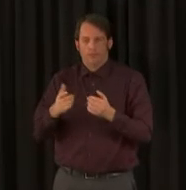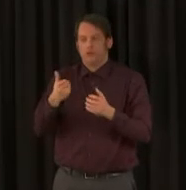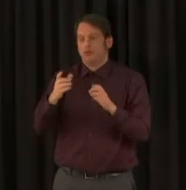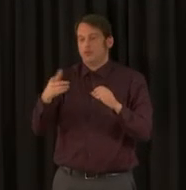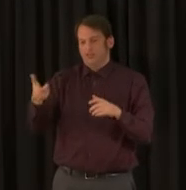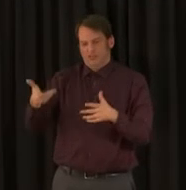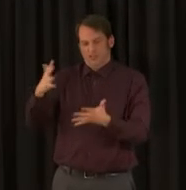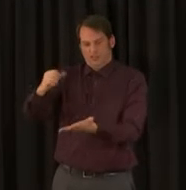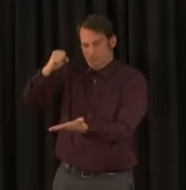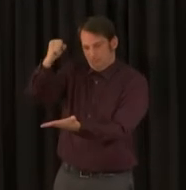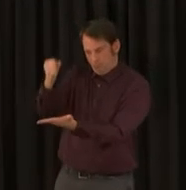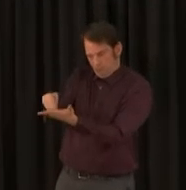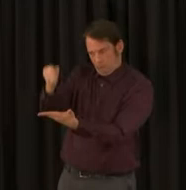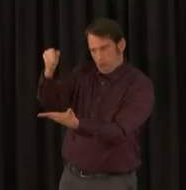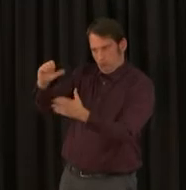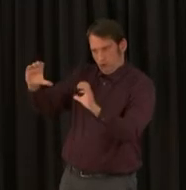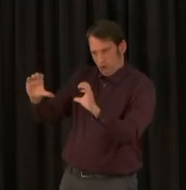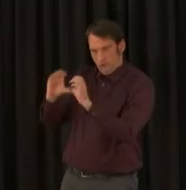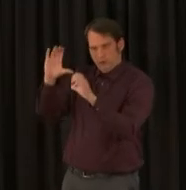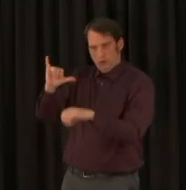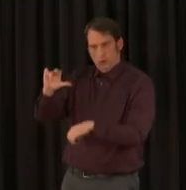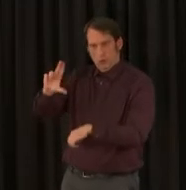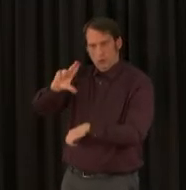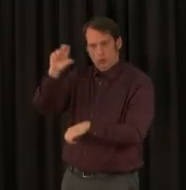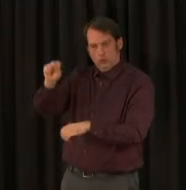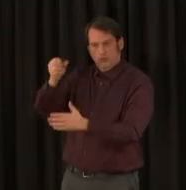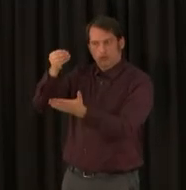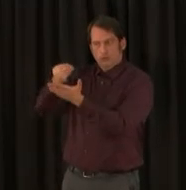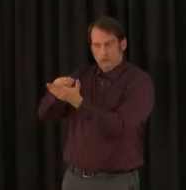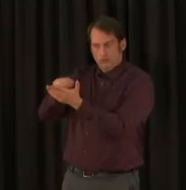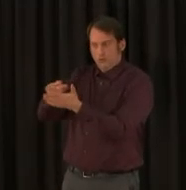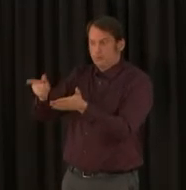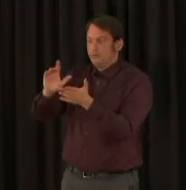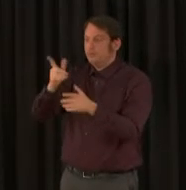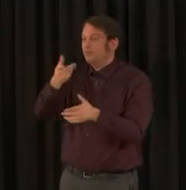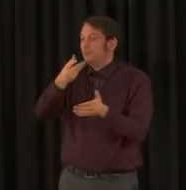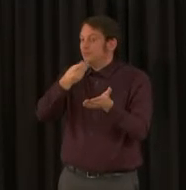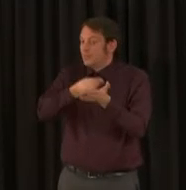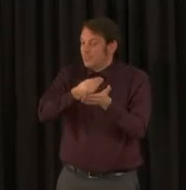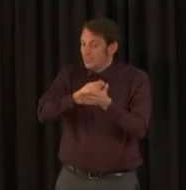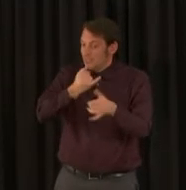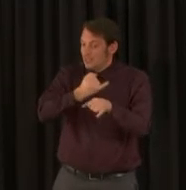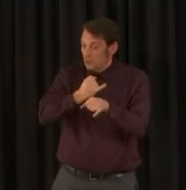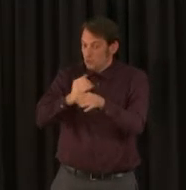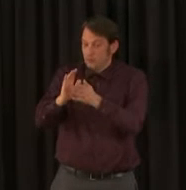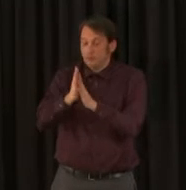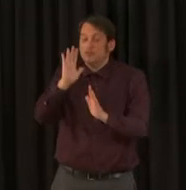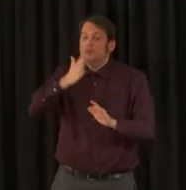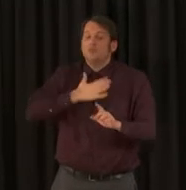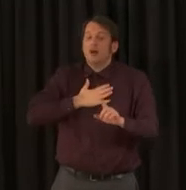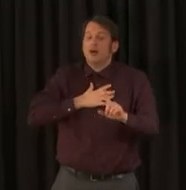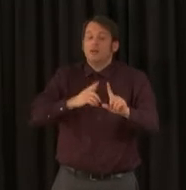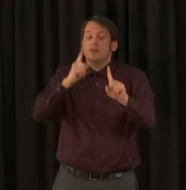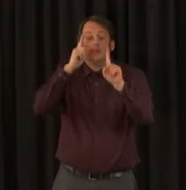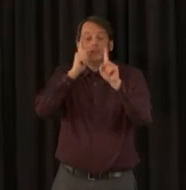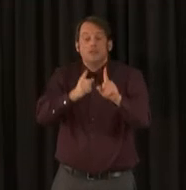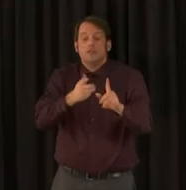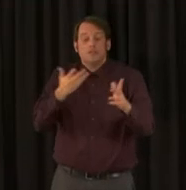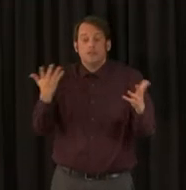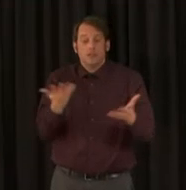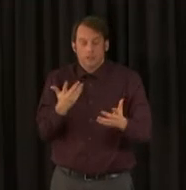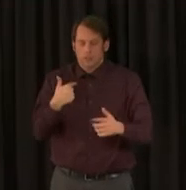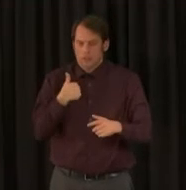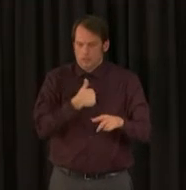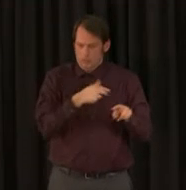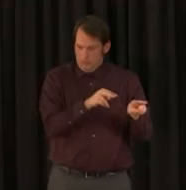certified by the U.S. Treasury as a community development financial institution. And our mission is to serve low to moderate